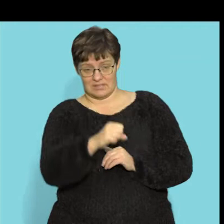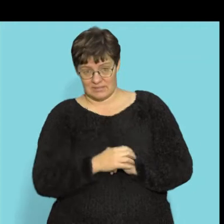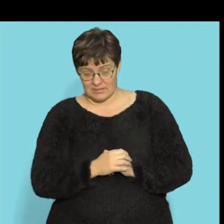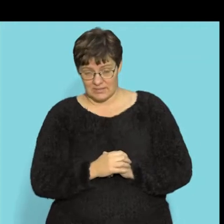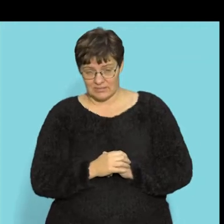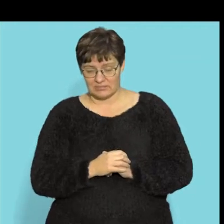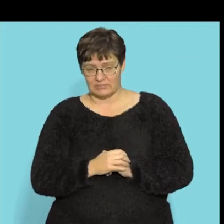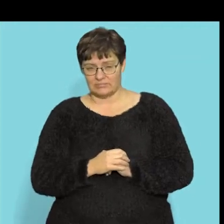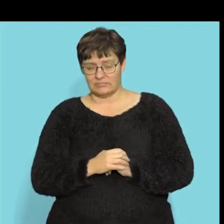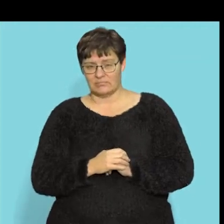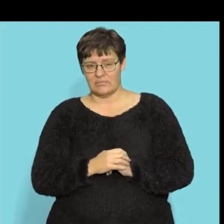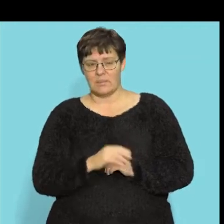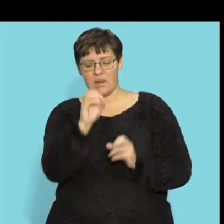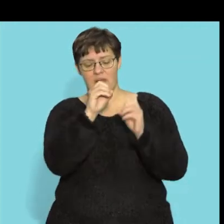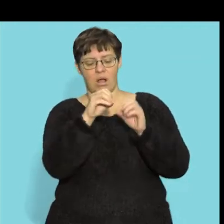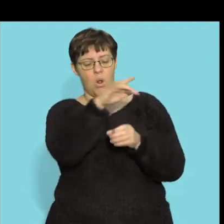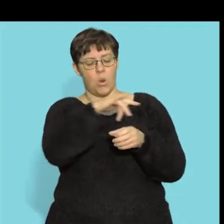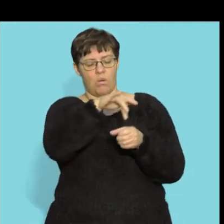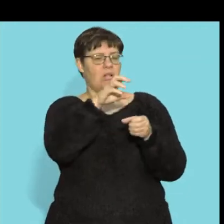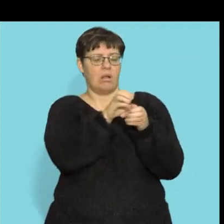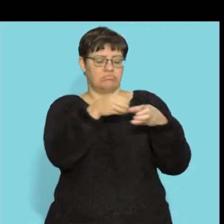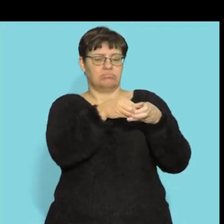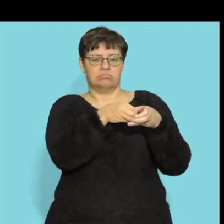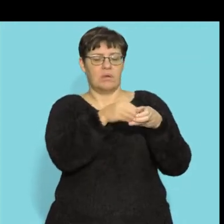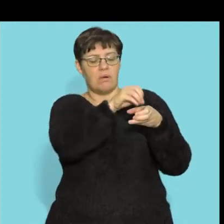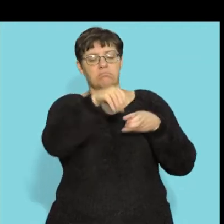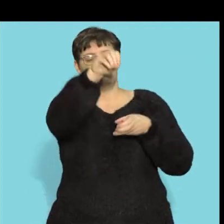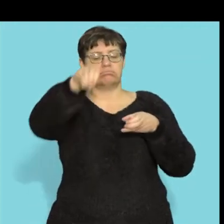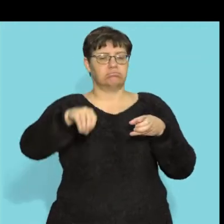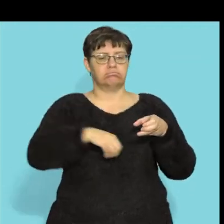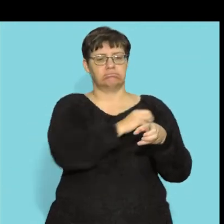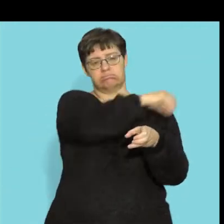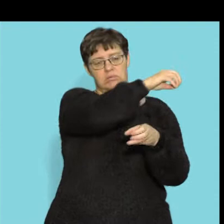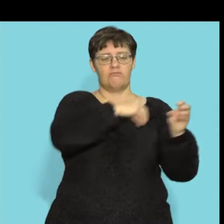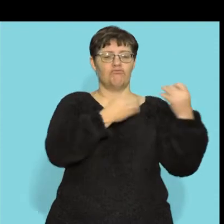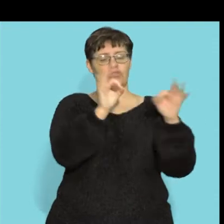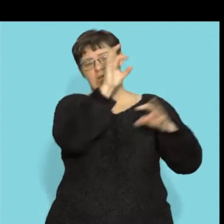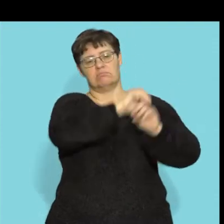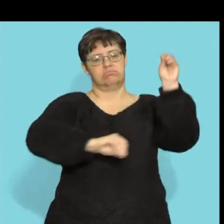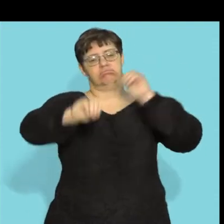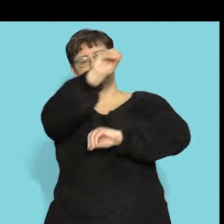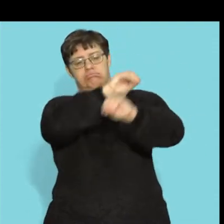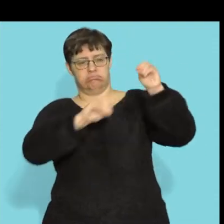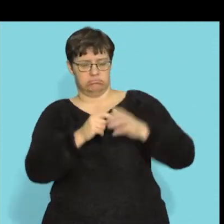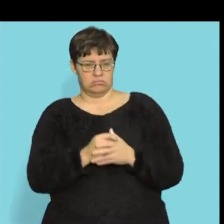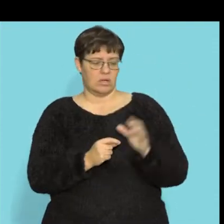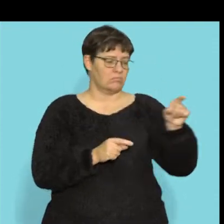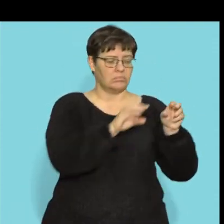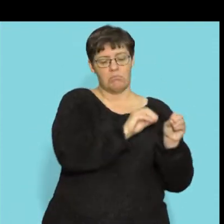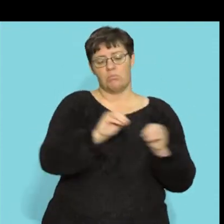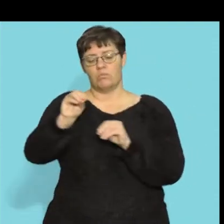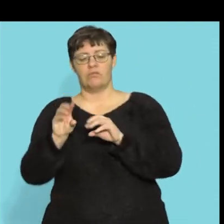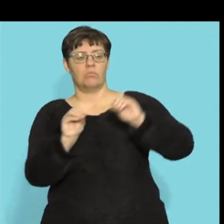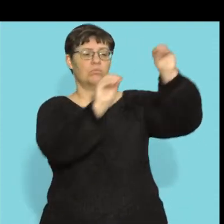delocalized simply means that these electrons are actually free to move between atoms of the